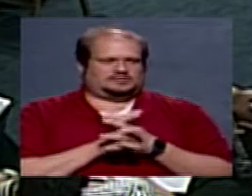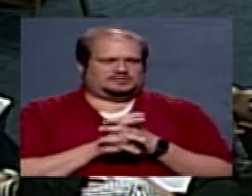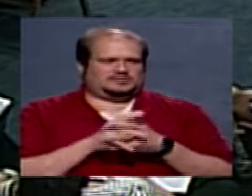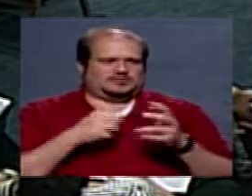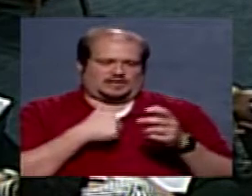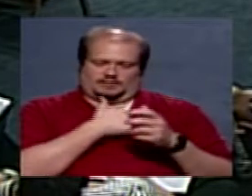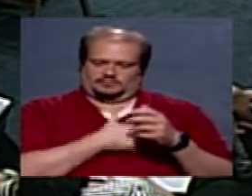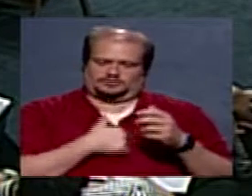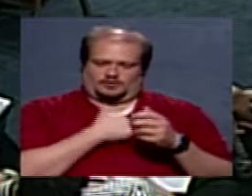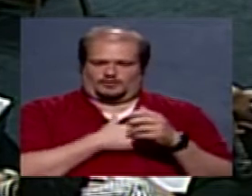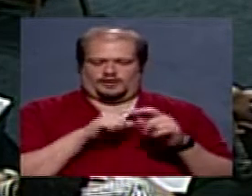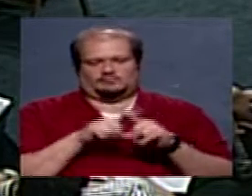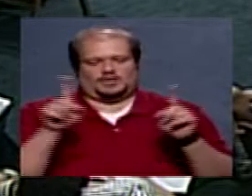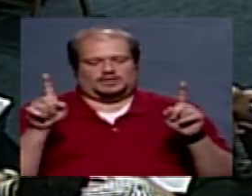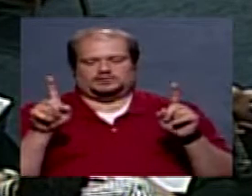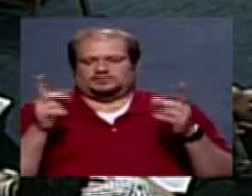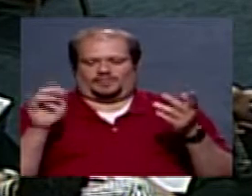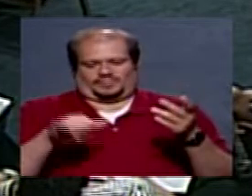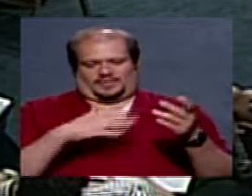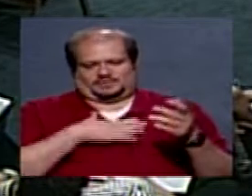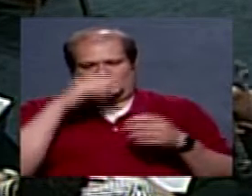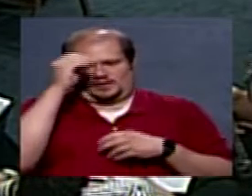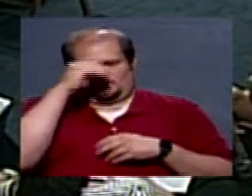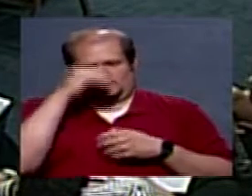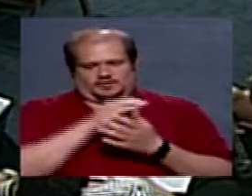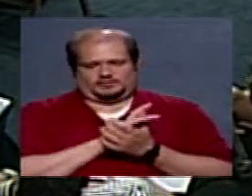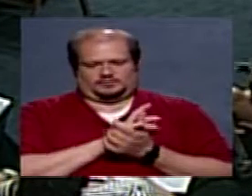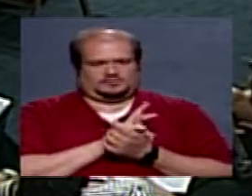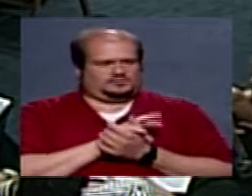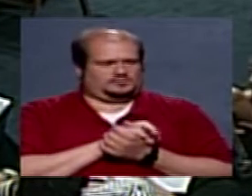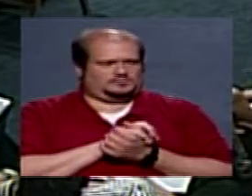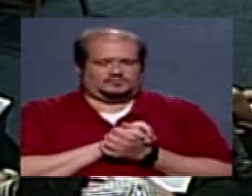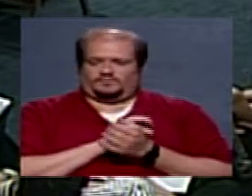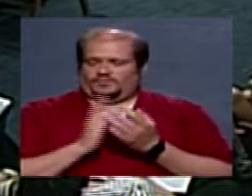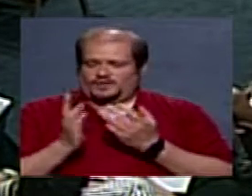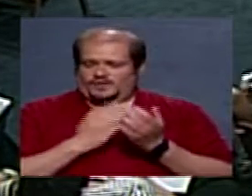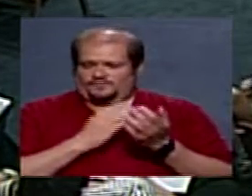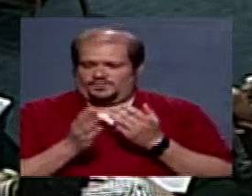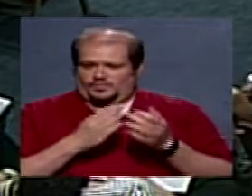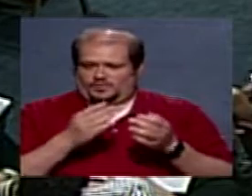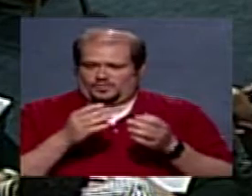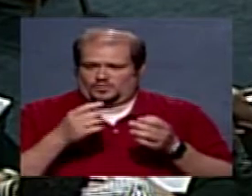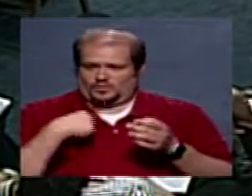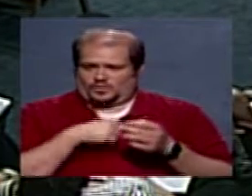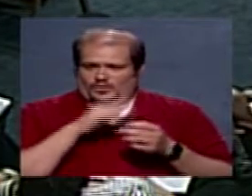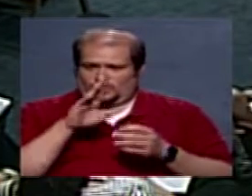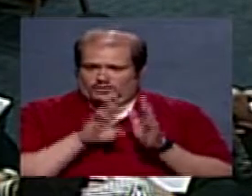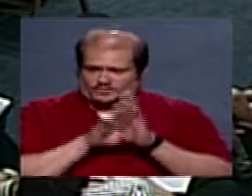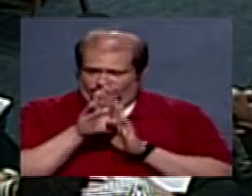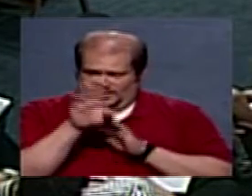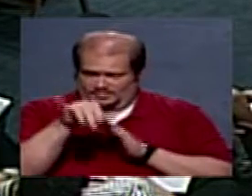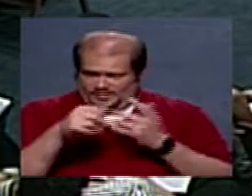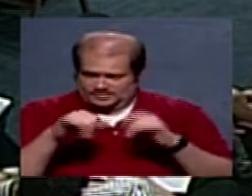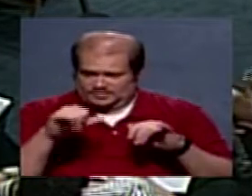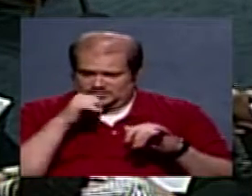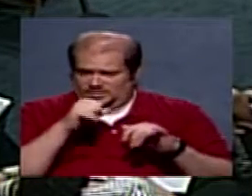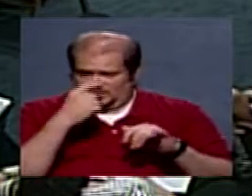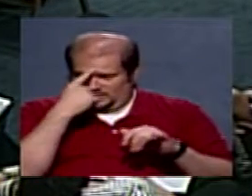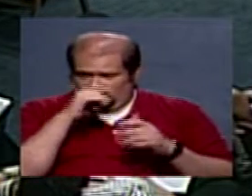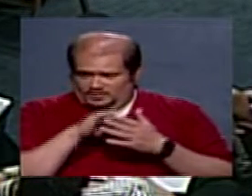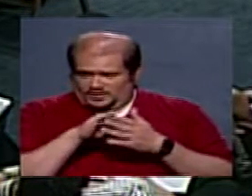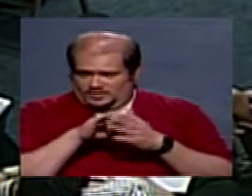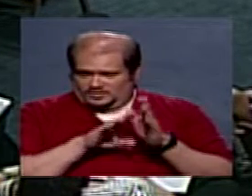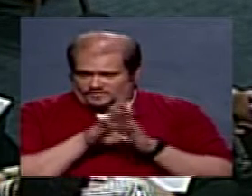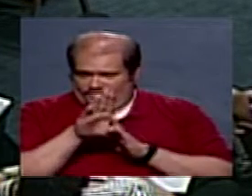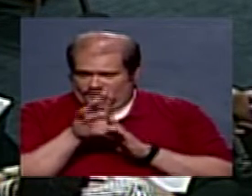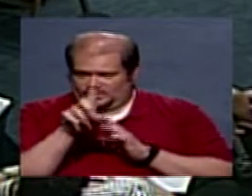I'm sorry, but that's my opinion. Okay, even though we would develop it, you still don't think we would develop